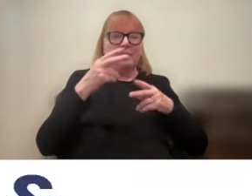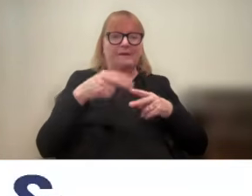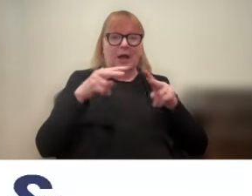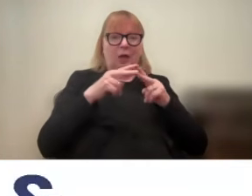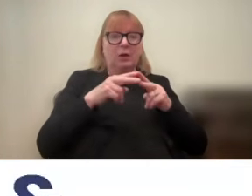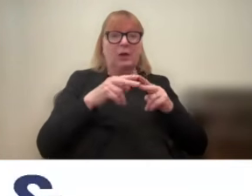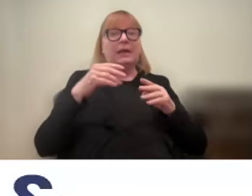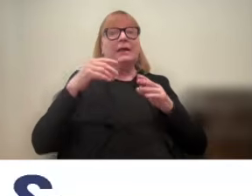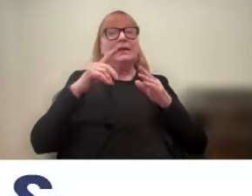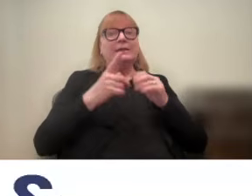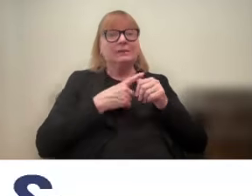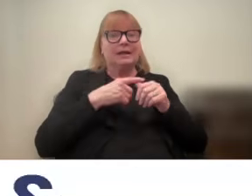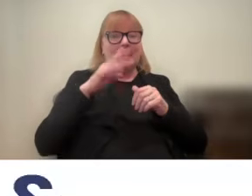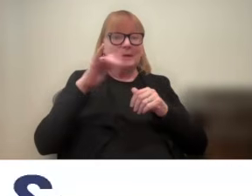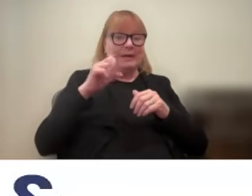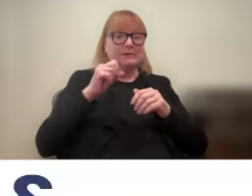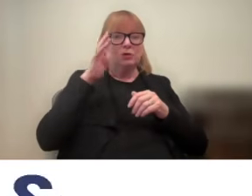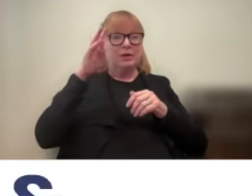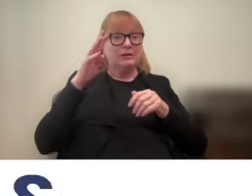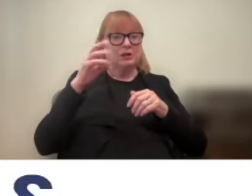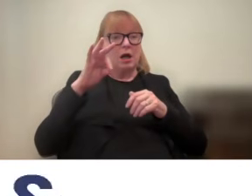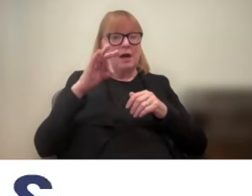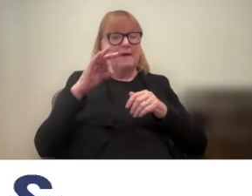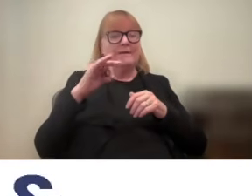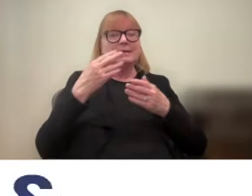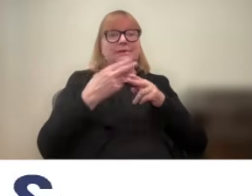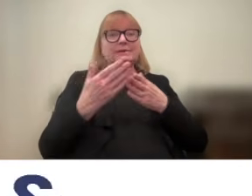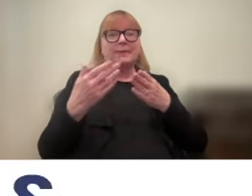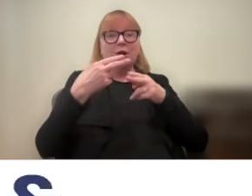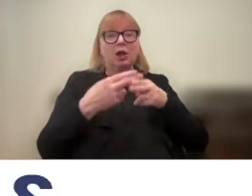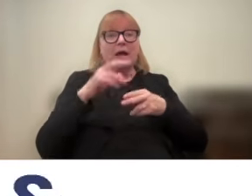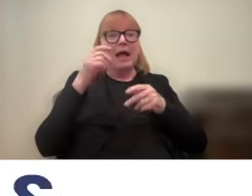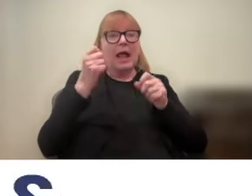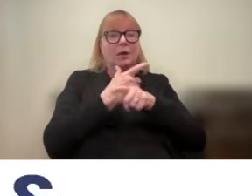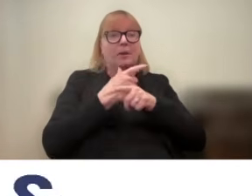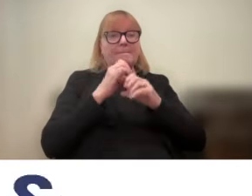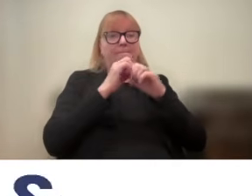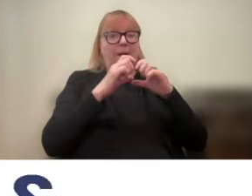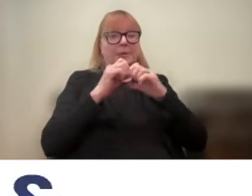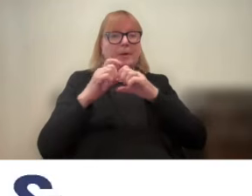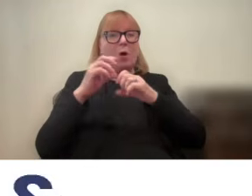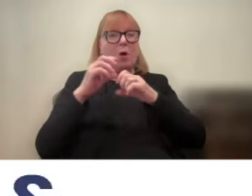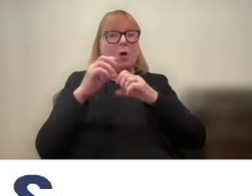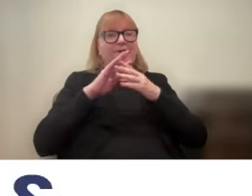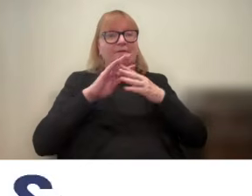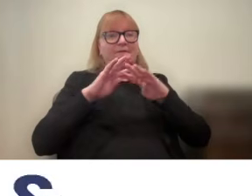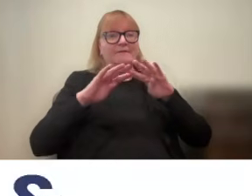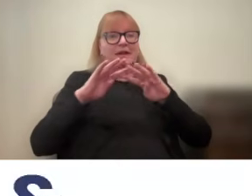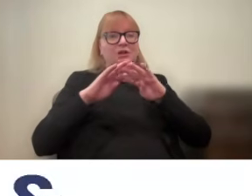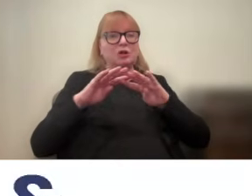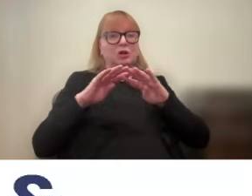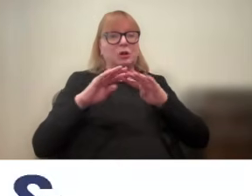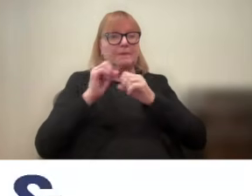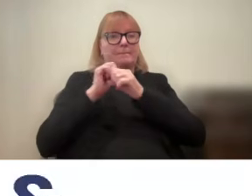Additionally, algorithmic bias contribute to creation of something called algorithmic bubbles or filter bubbles.